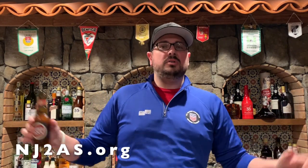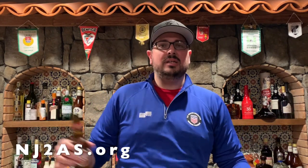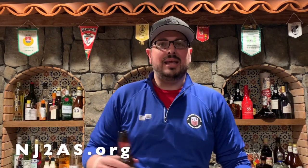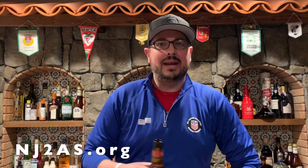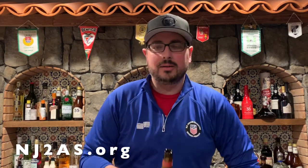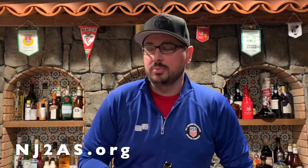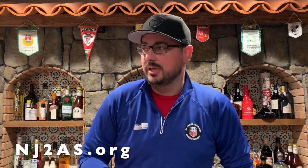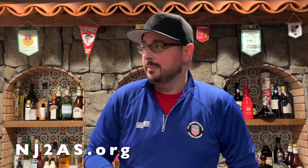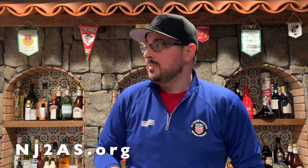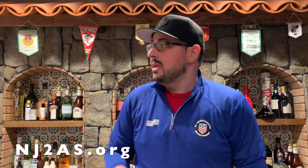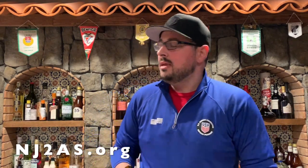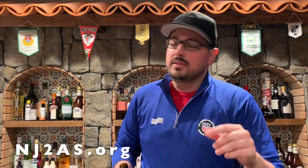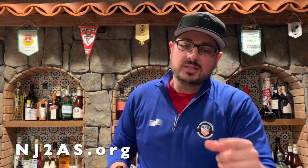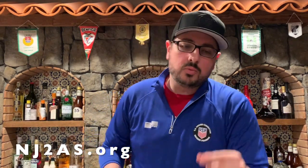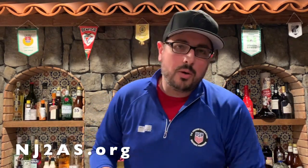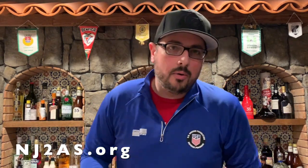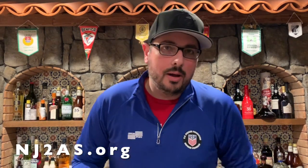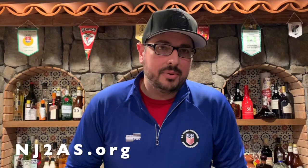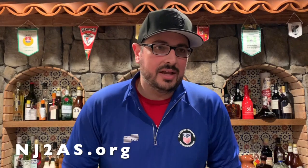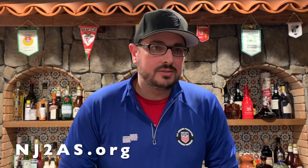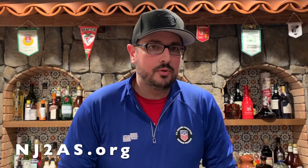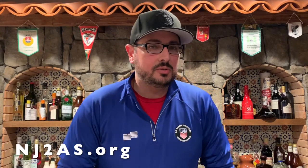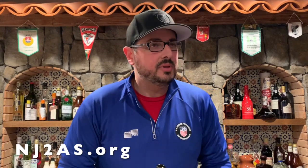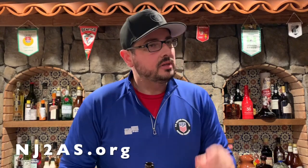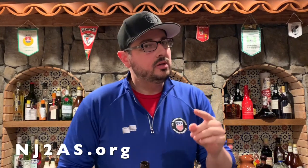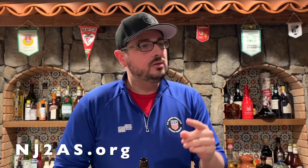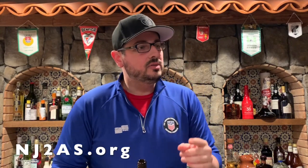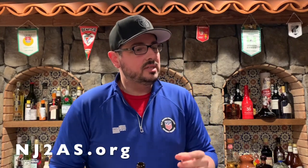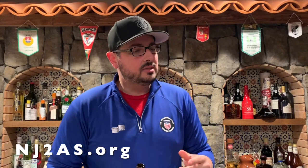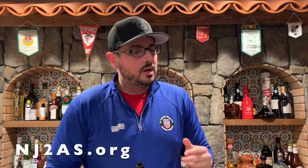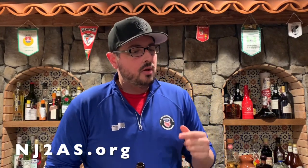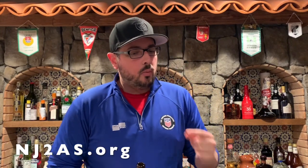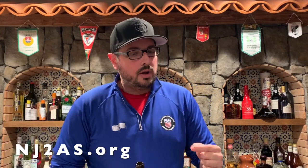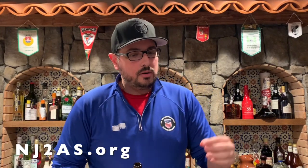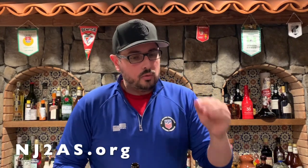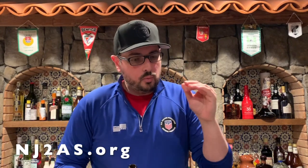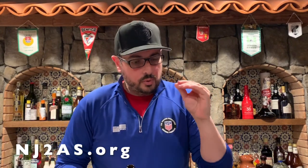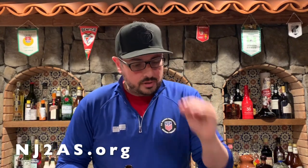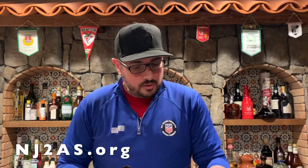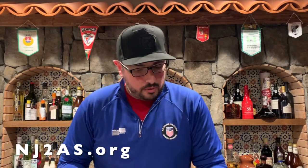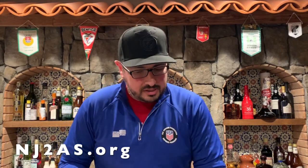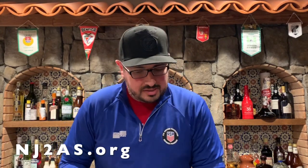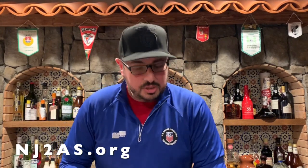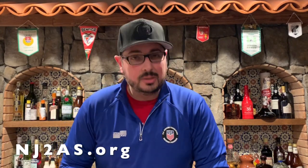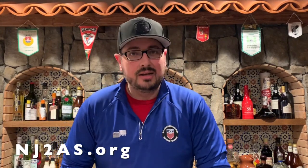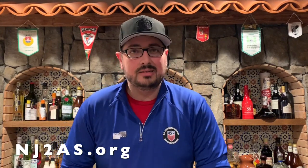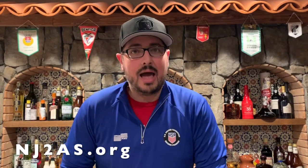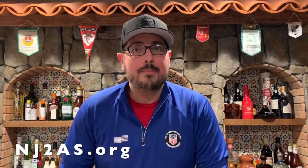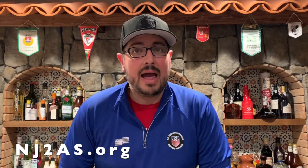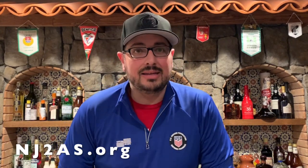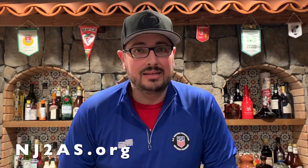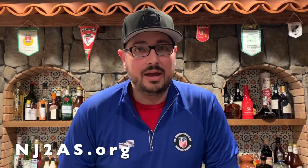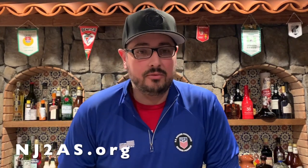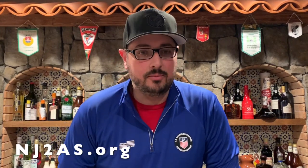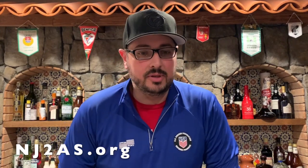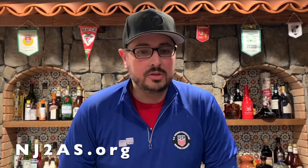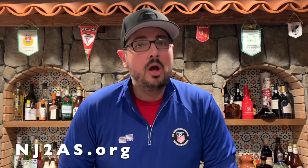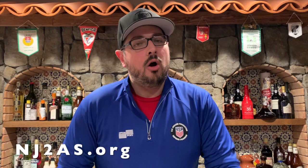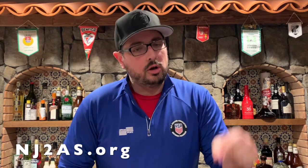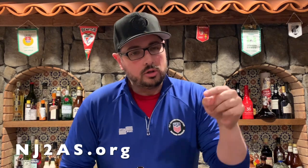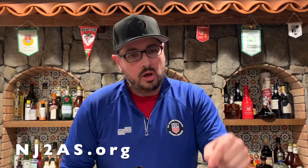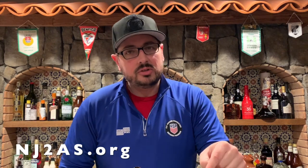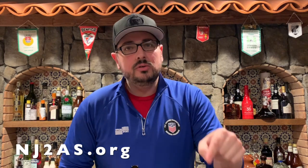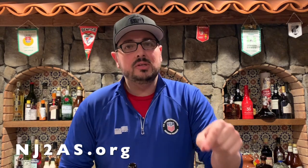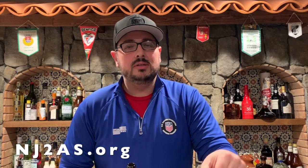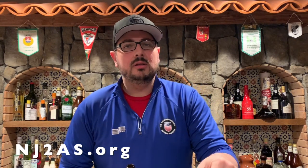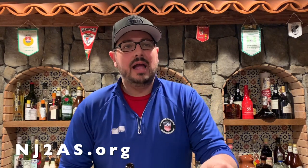one person has had a complaint. This is what we're up against, folks. But the good news is, one, we're the organization that is not backing down from this.